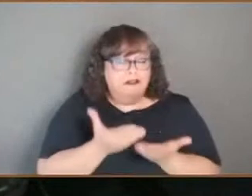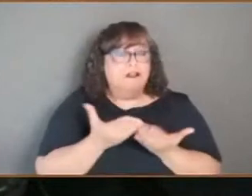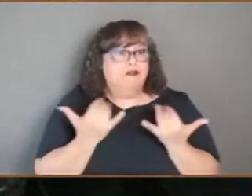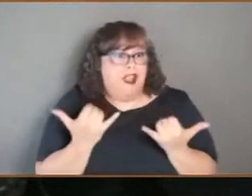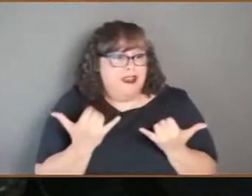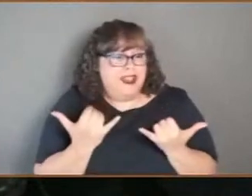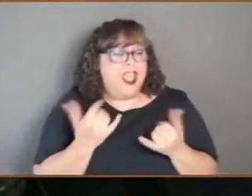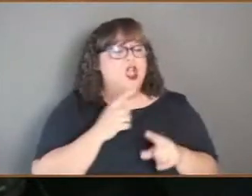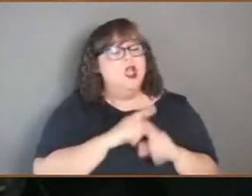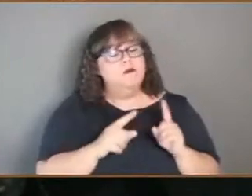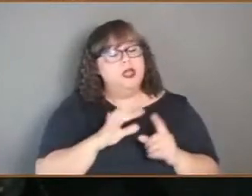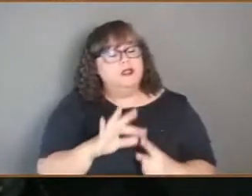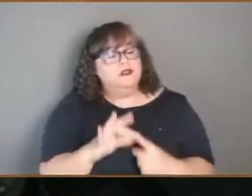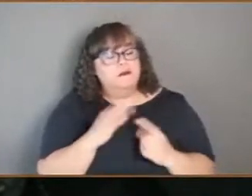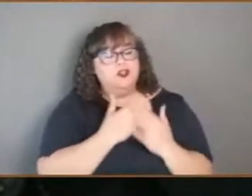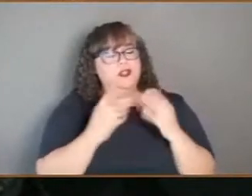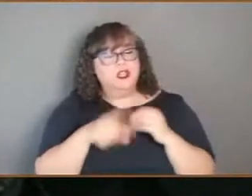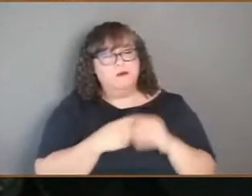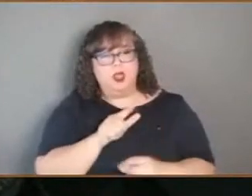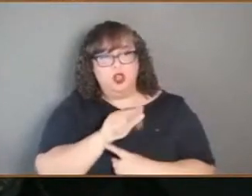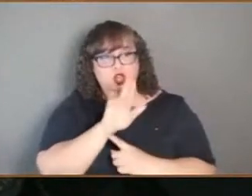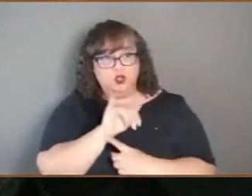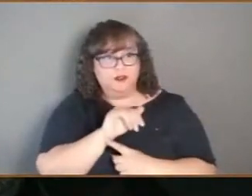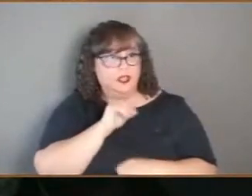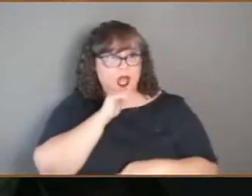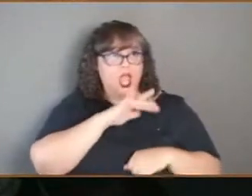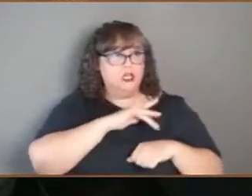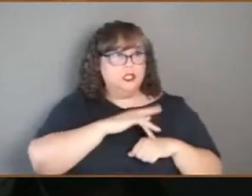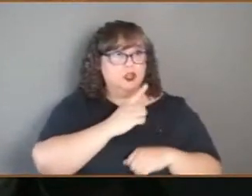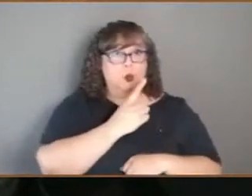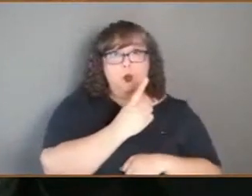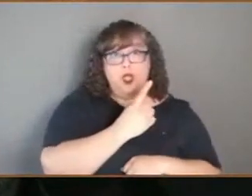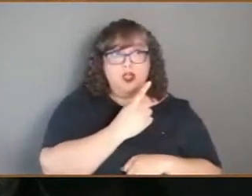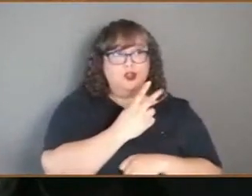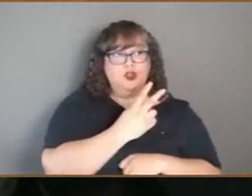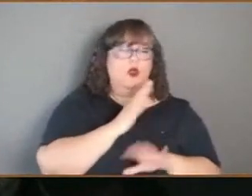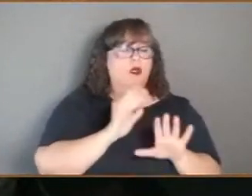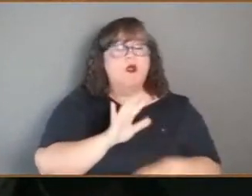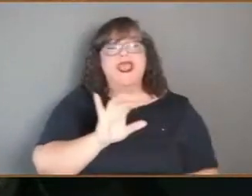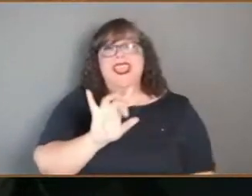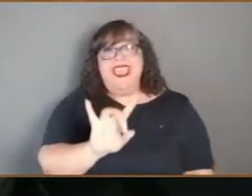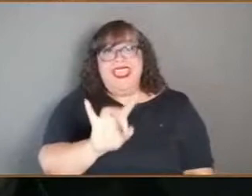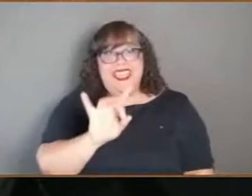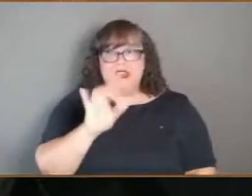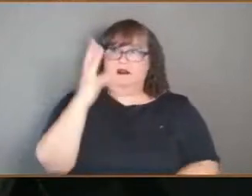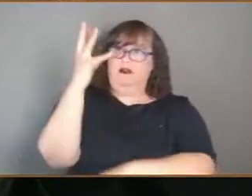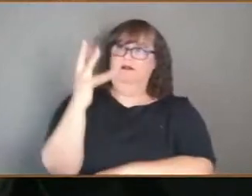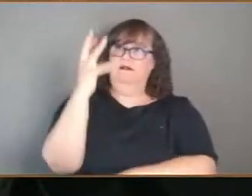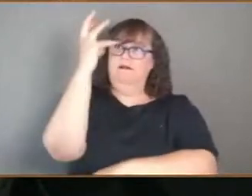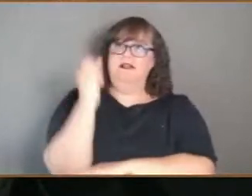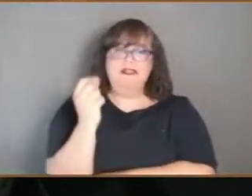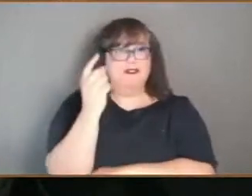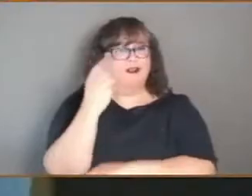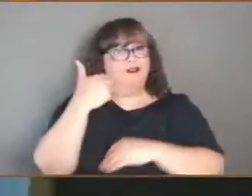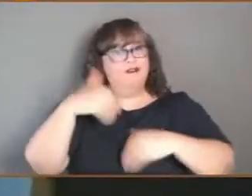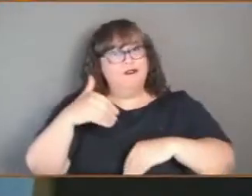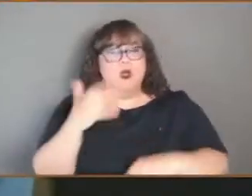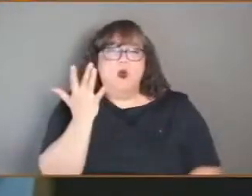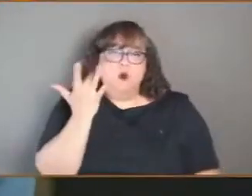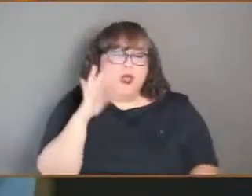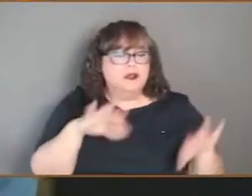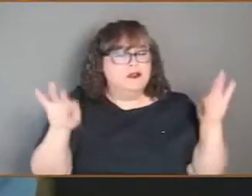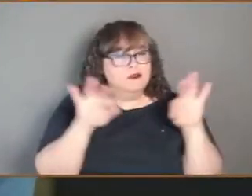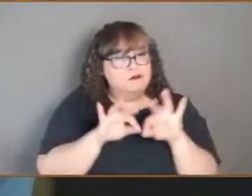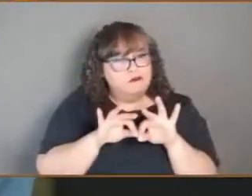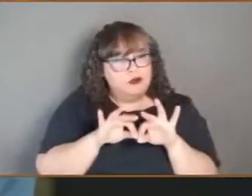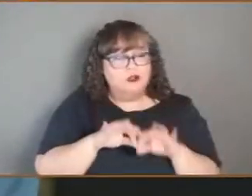one asteroid, not 2, but a record-breaking 8 asteroids. Carly, can you tell me why that's significant? Well, we don't know